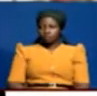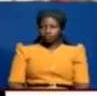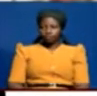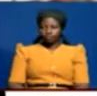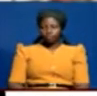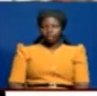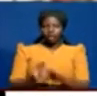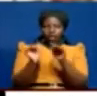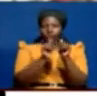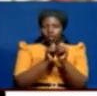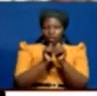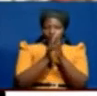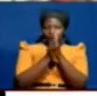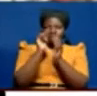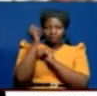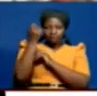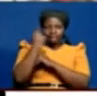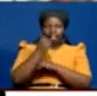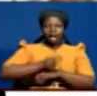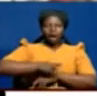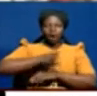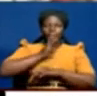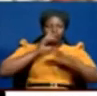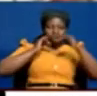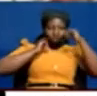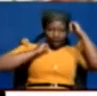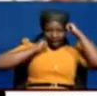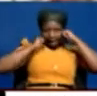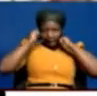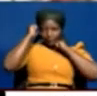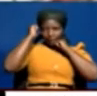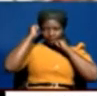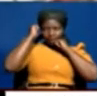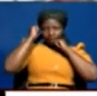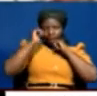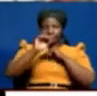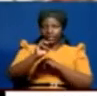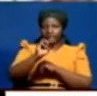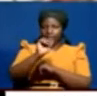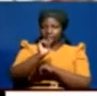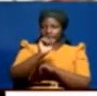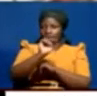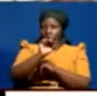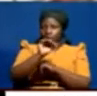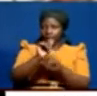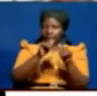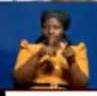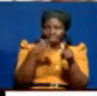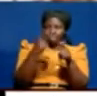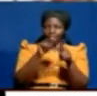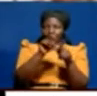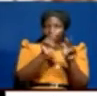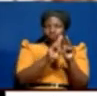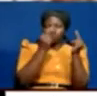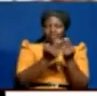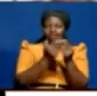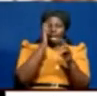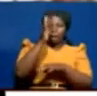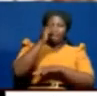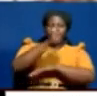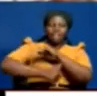Together with the Kenya Navy base Manda, the unit will establish a permanent